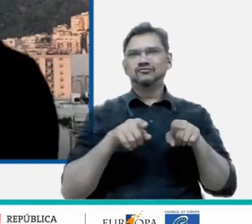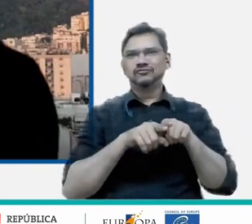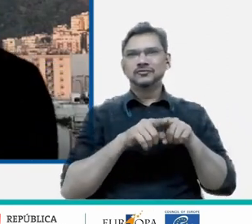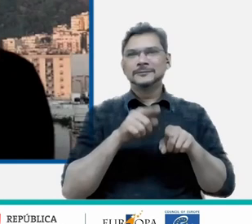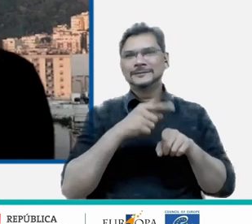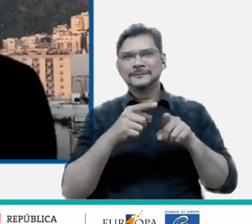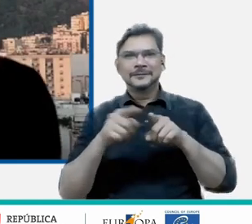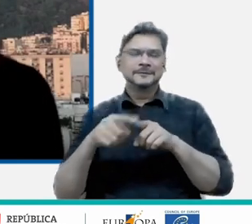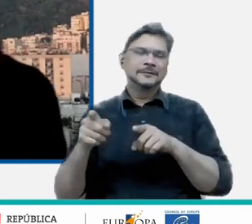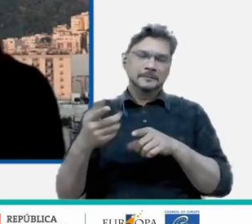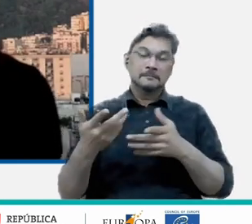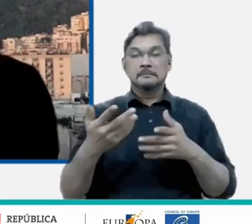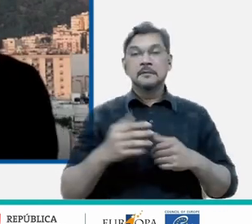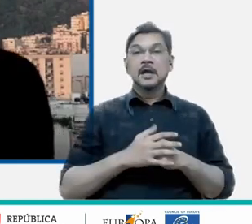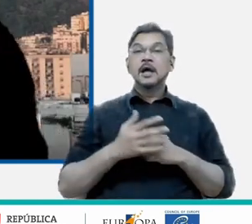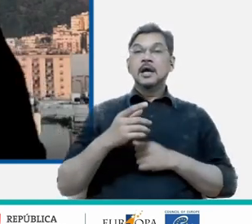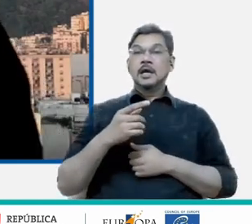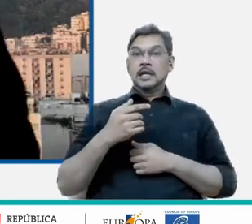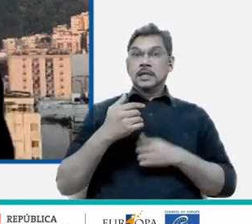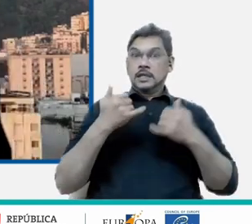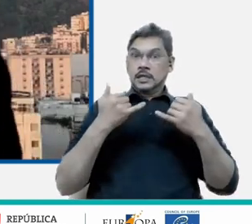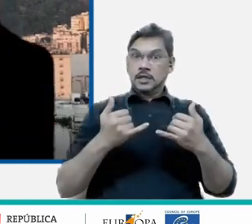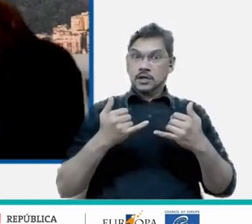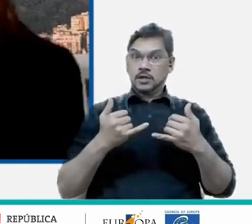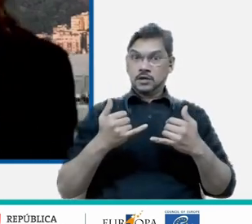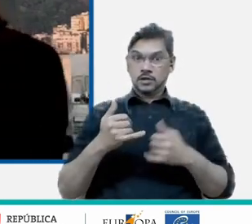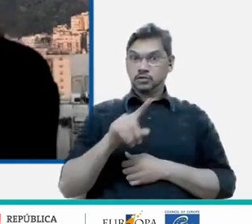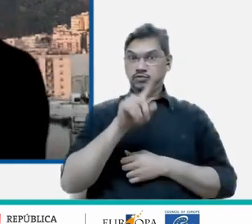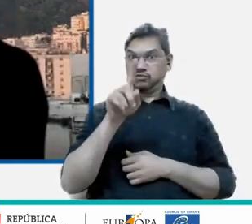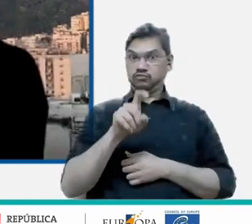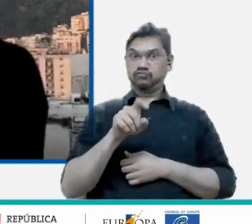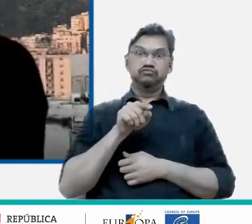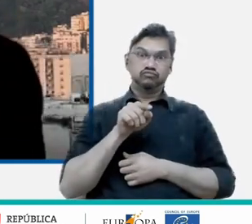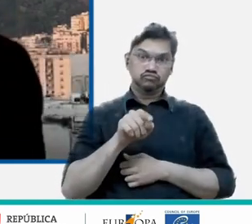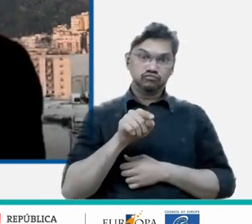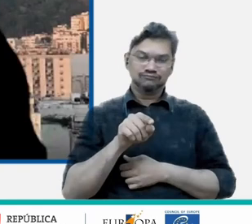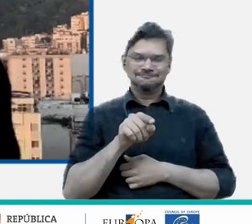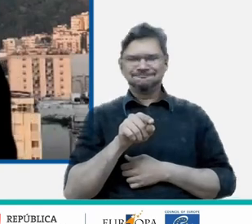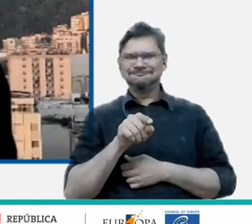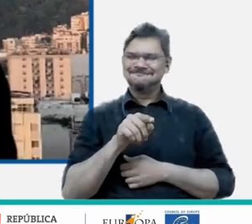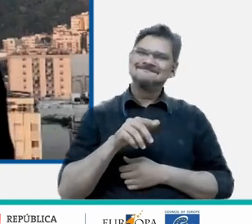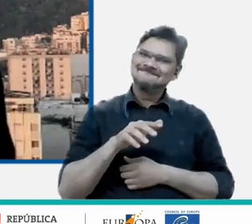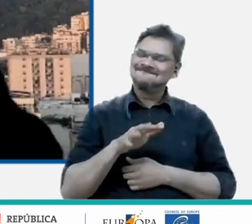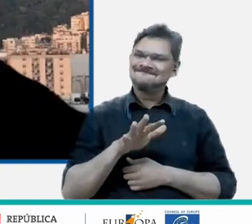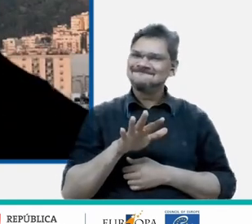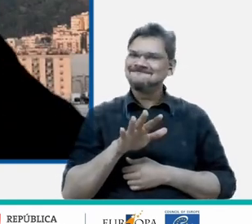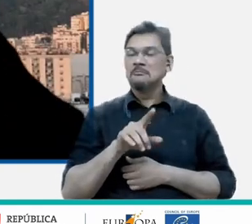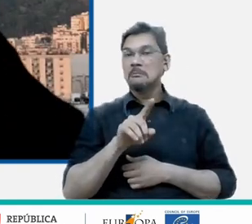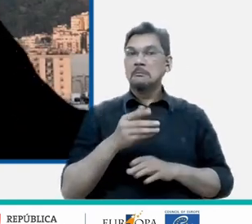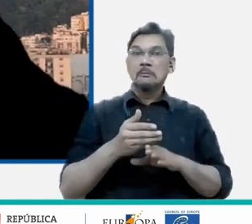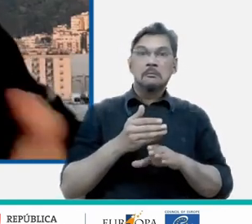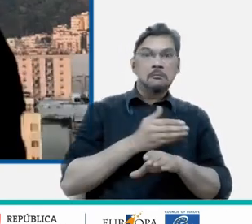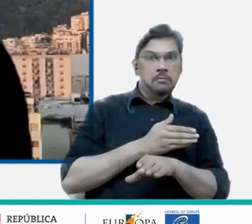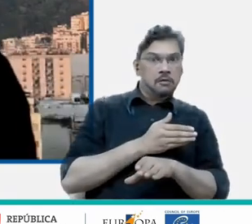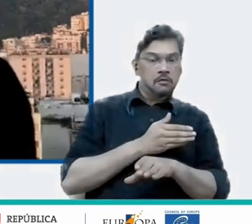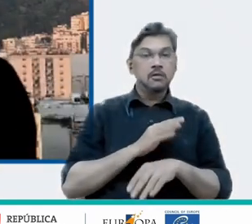before I answer your question, which I think is a very important and always a bit tricky one, I want to just to tell you a bit about CCFLA. So